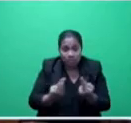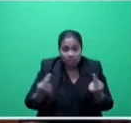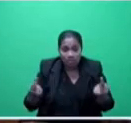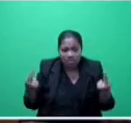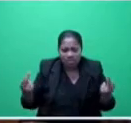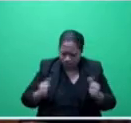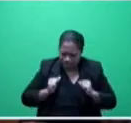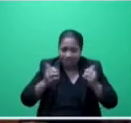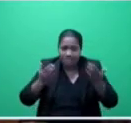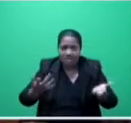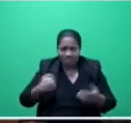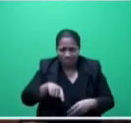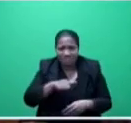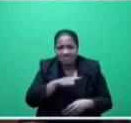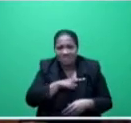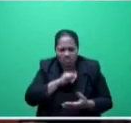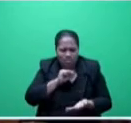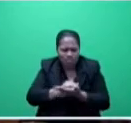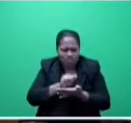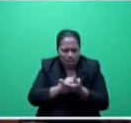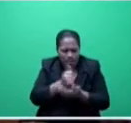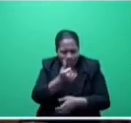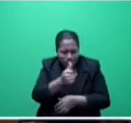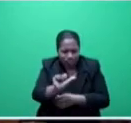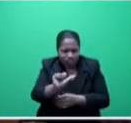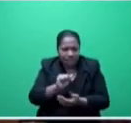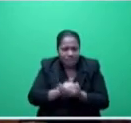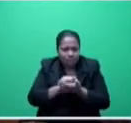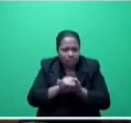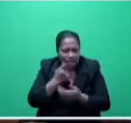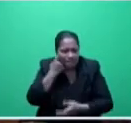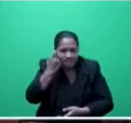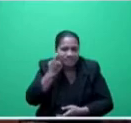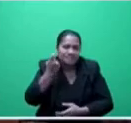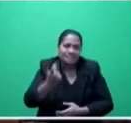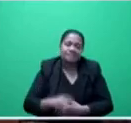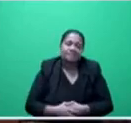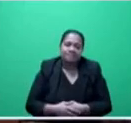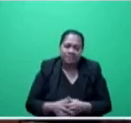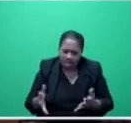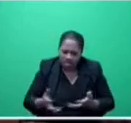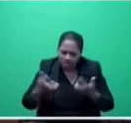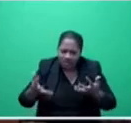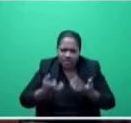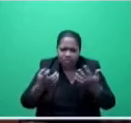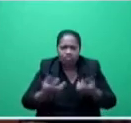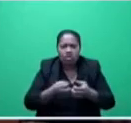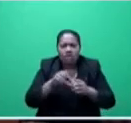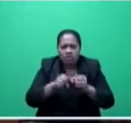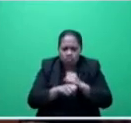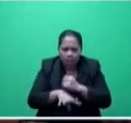to us in its proper utilization and care. Cultivation of crops, vegetables, and use of